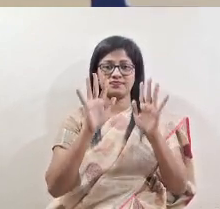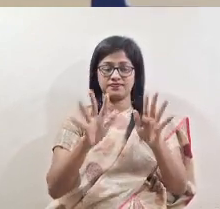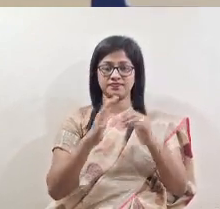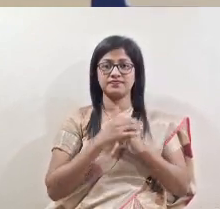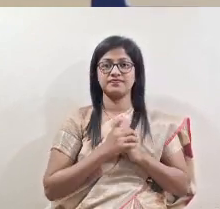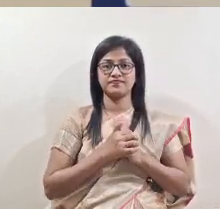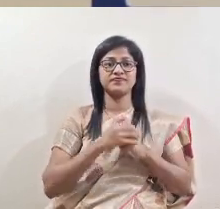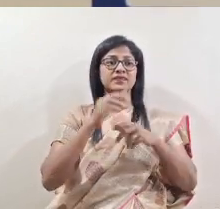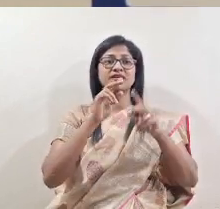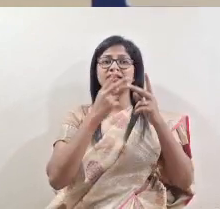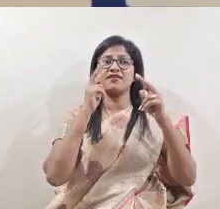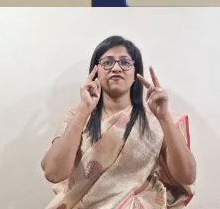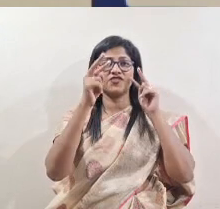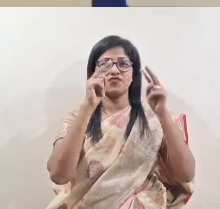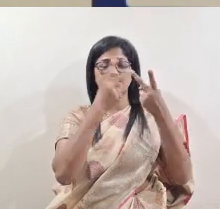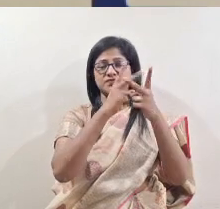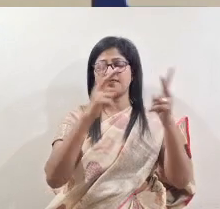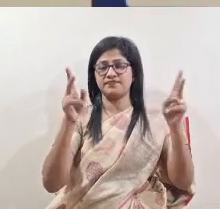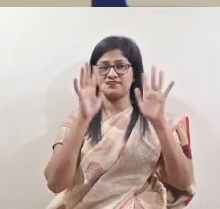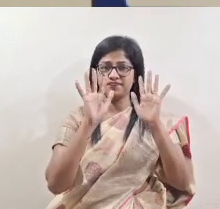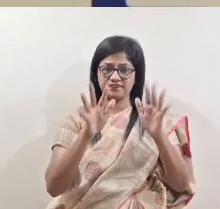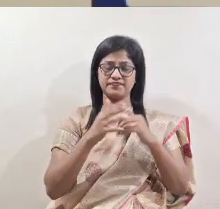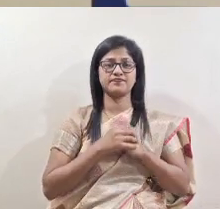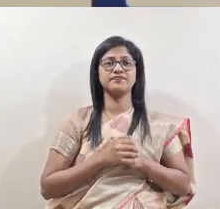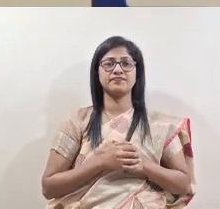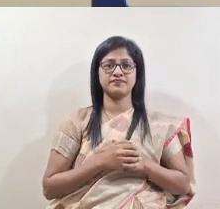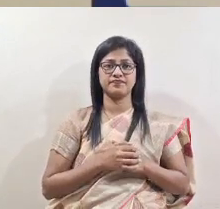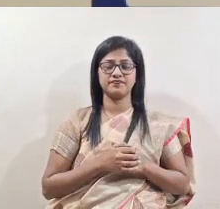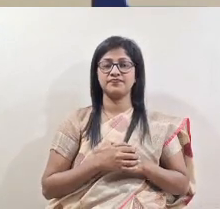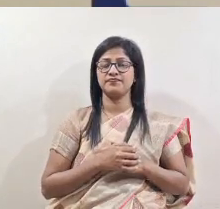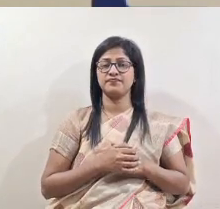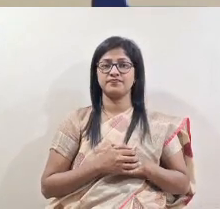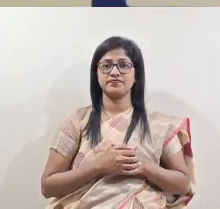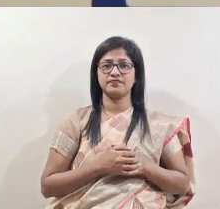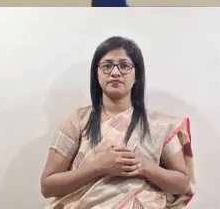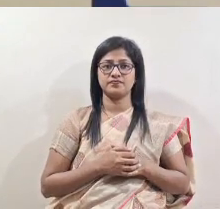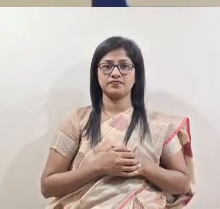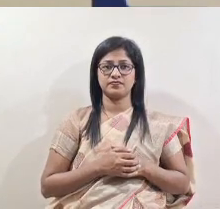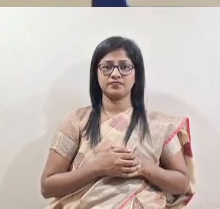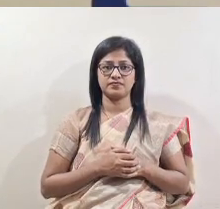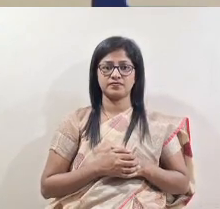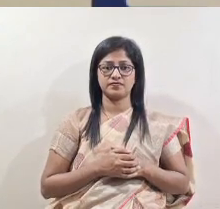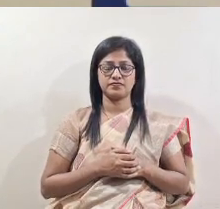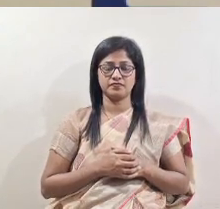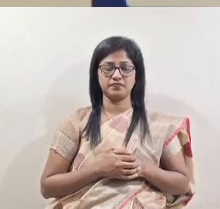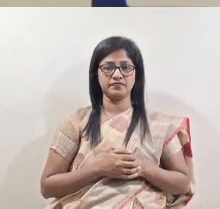talks in this session on various aspects of VRUs. I would